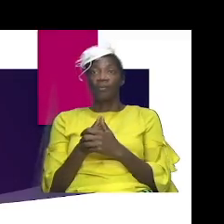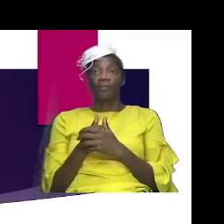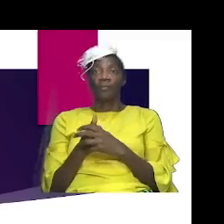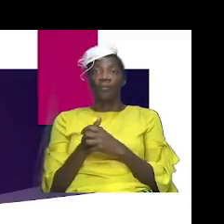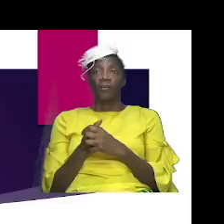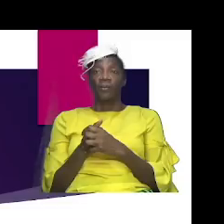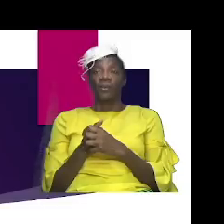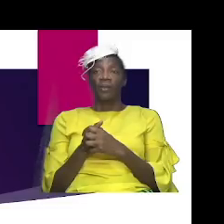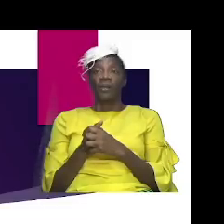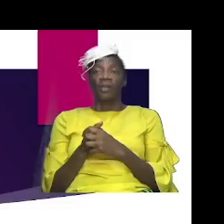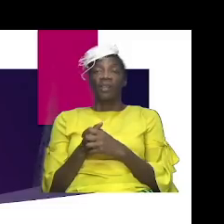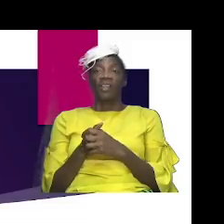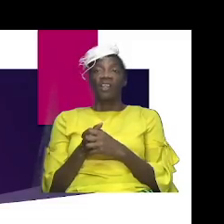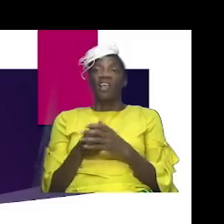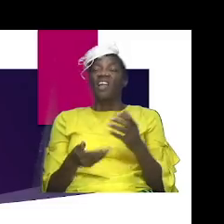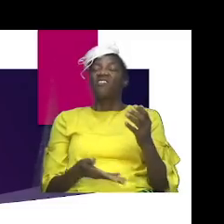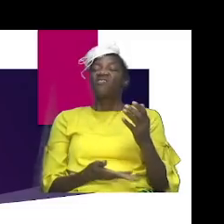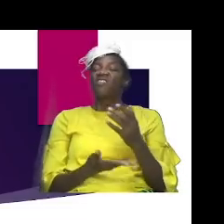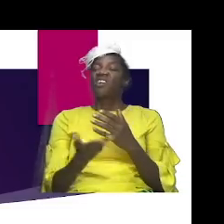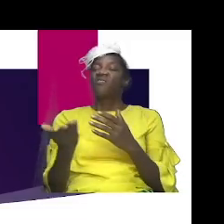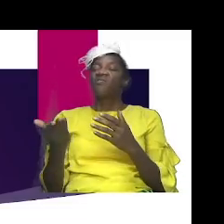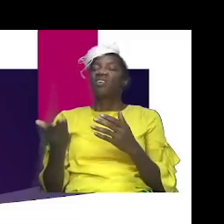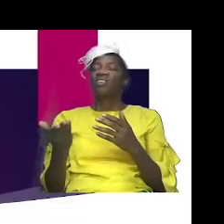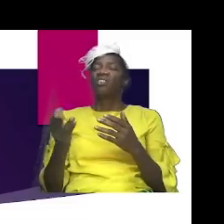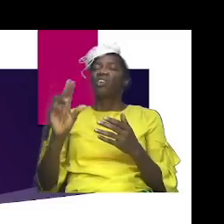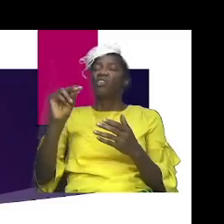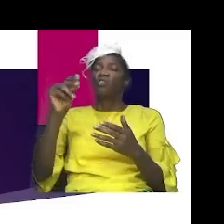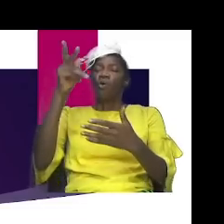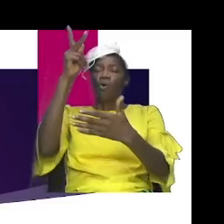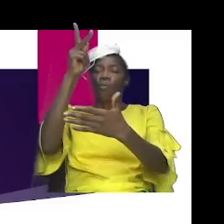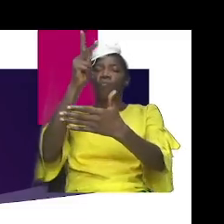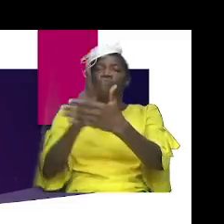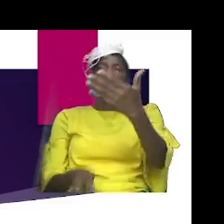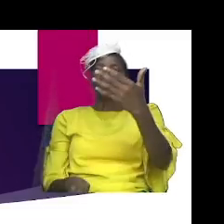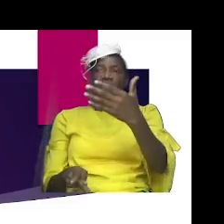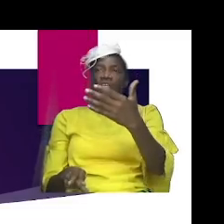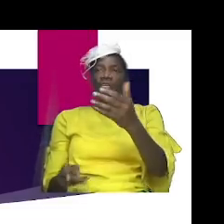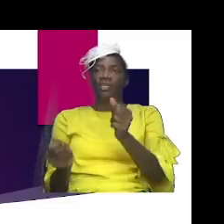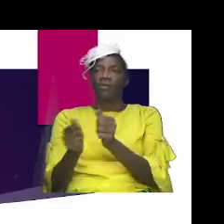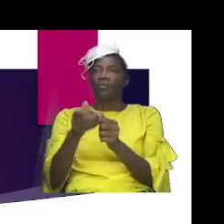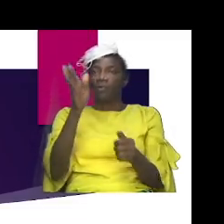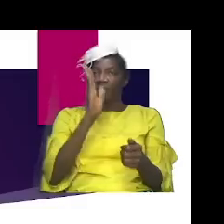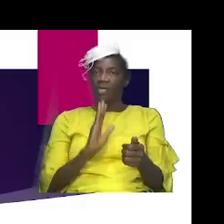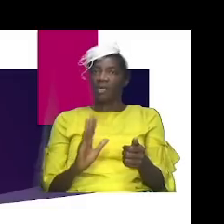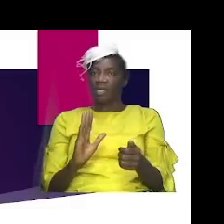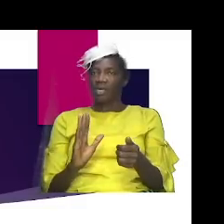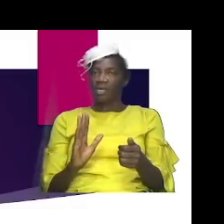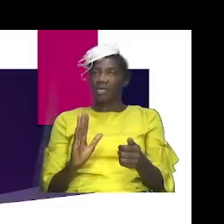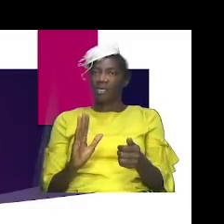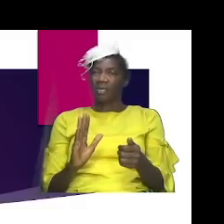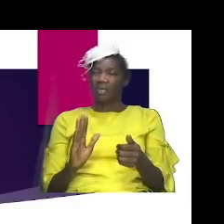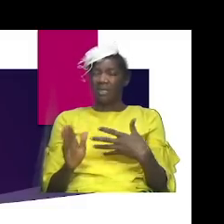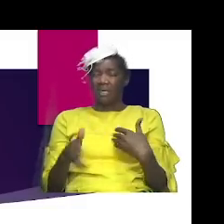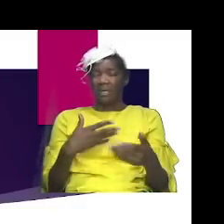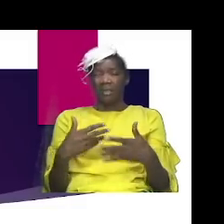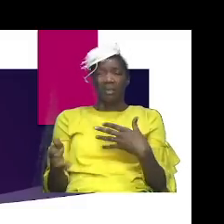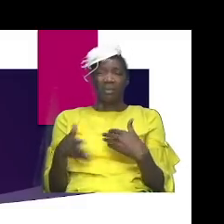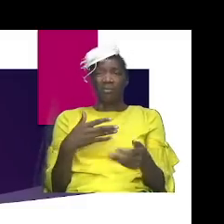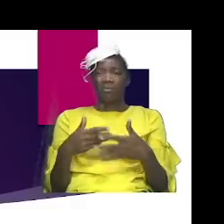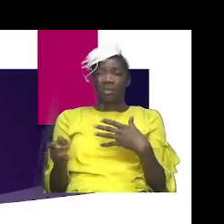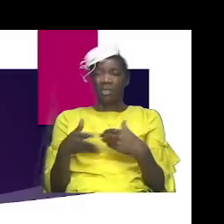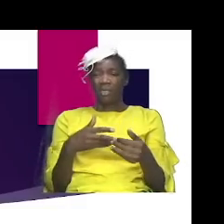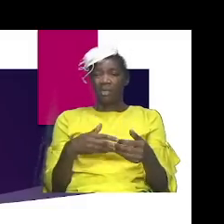2 is that he declared that there will be no partiality with God. It doesn't matter if